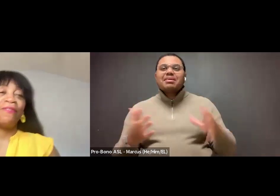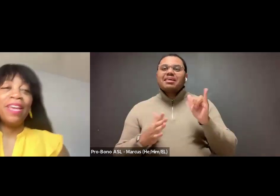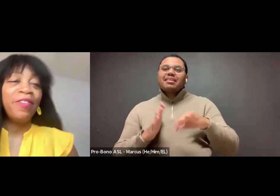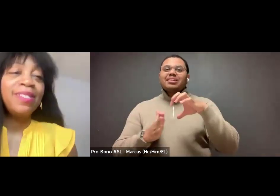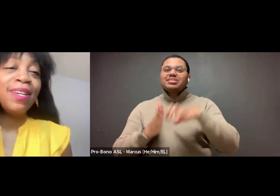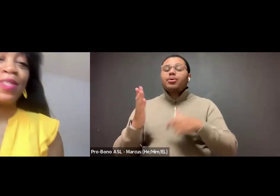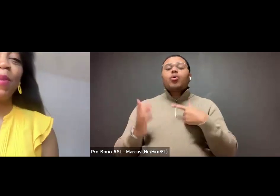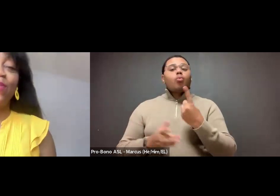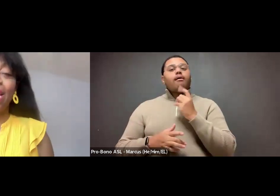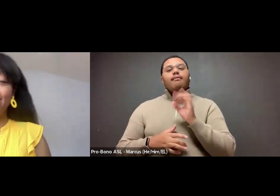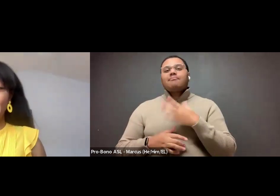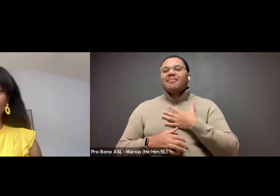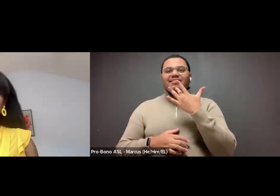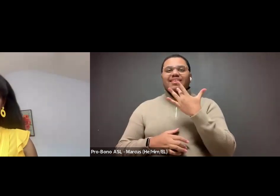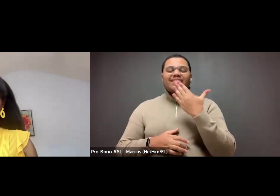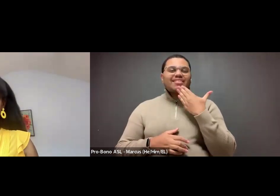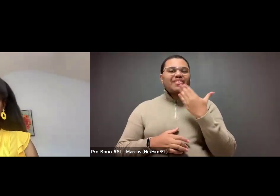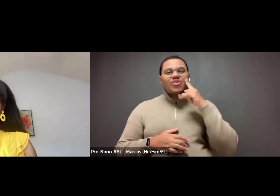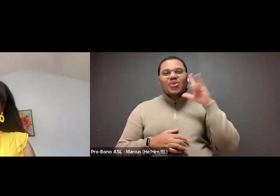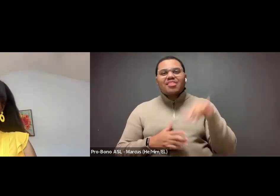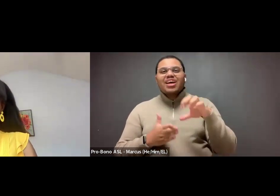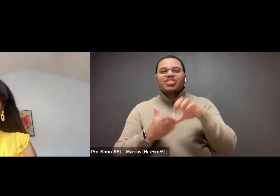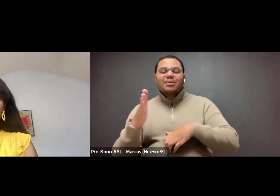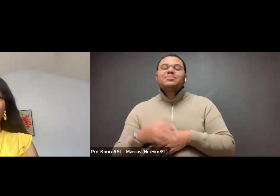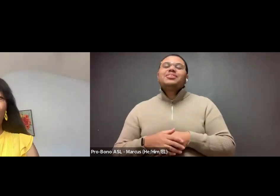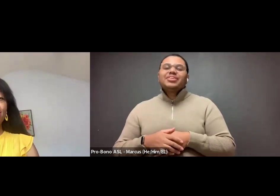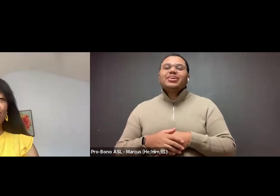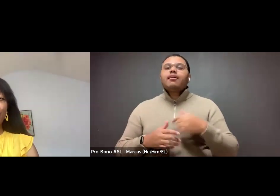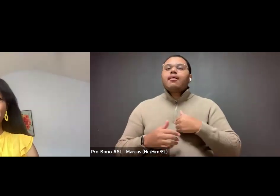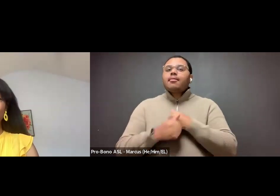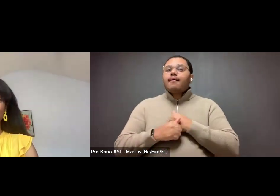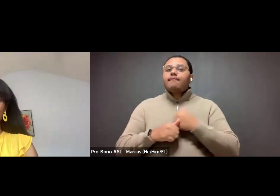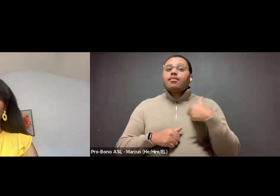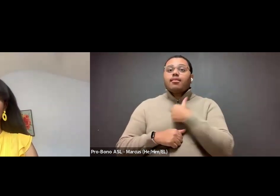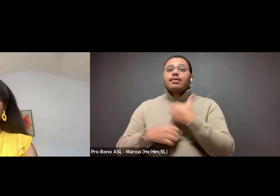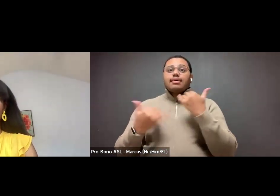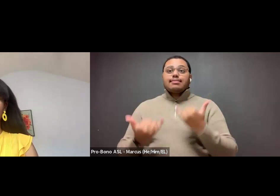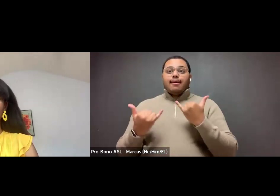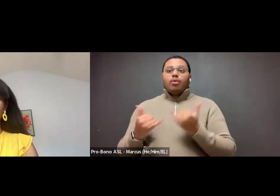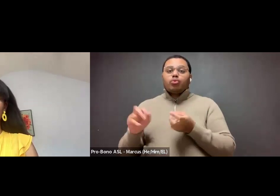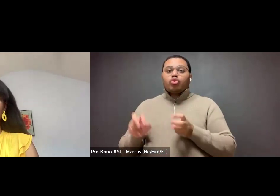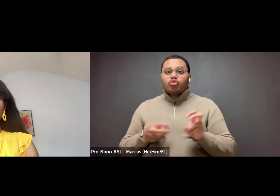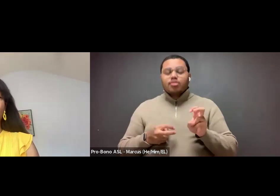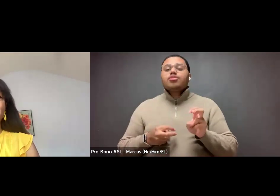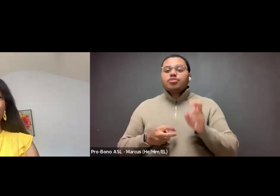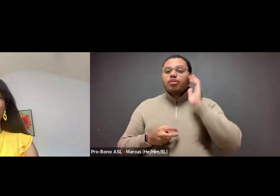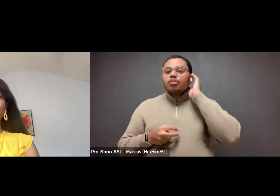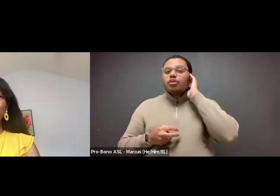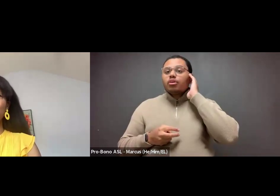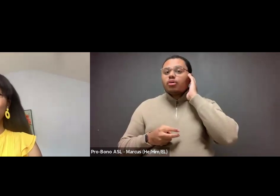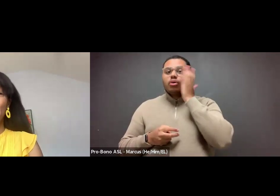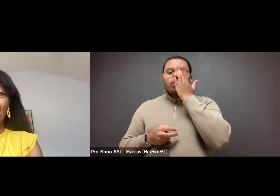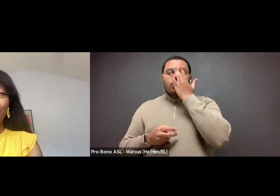One of my favorites. Thank you so much for that chapter. So I would love for us to transition now